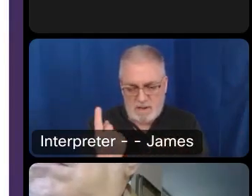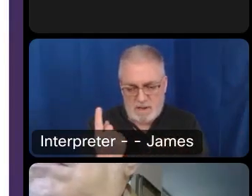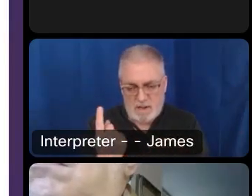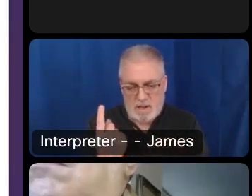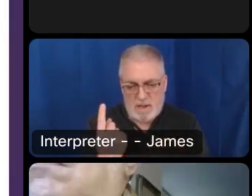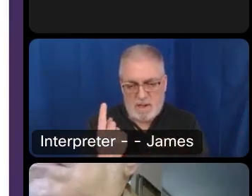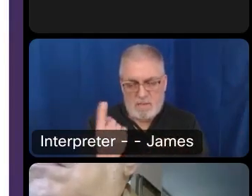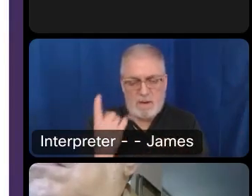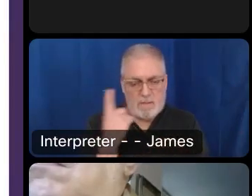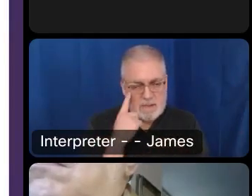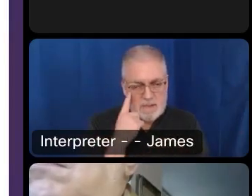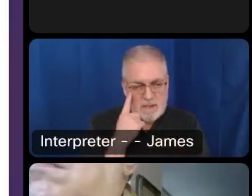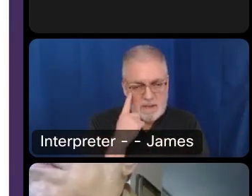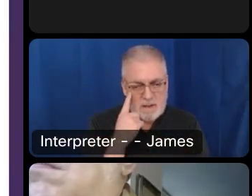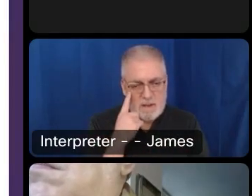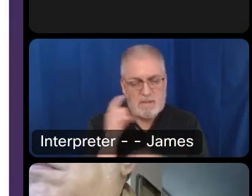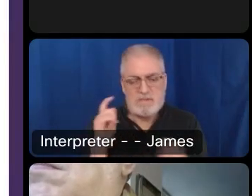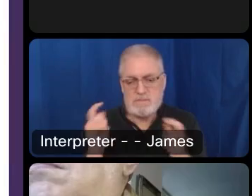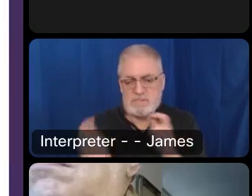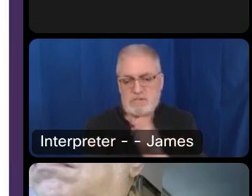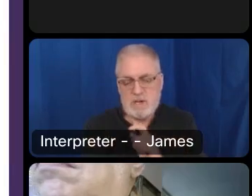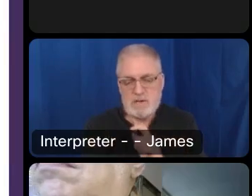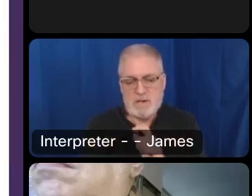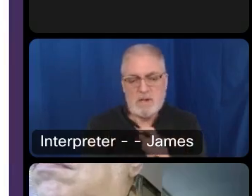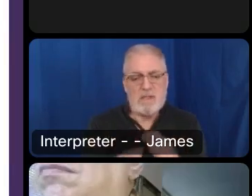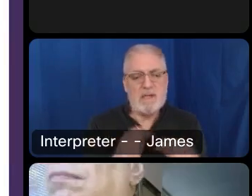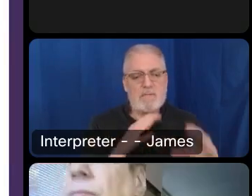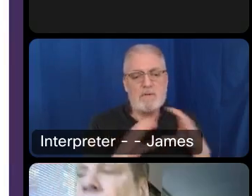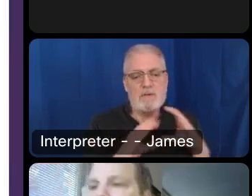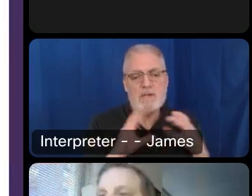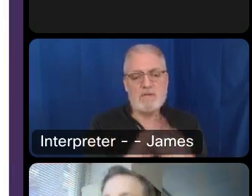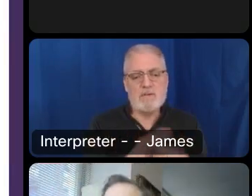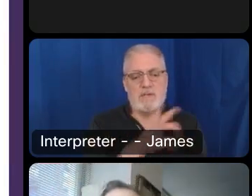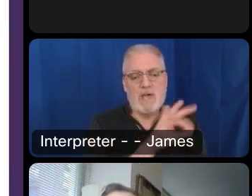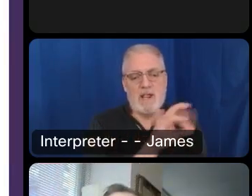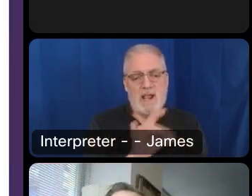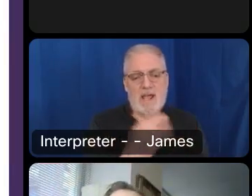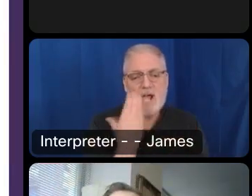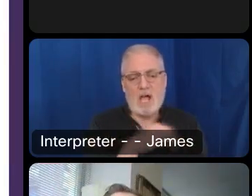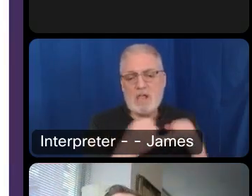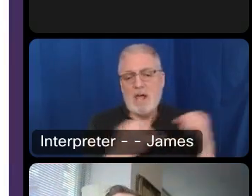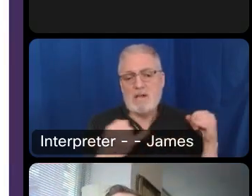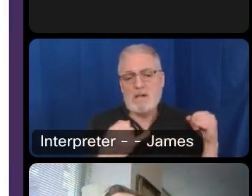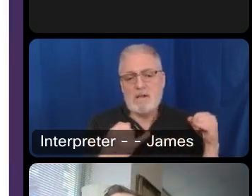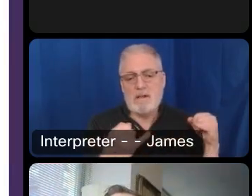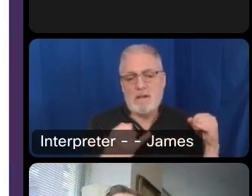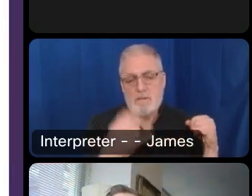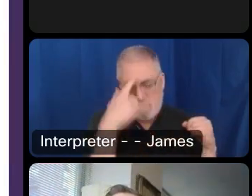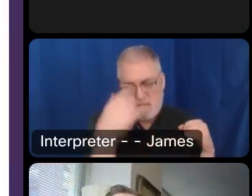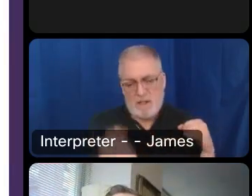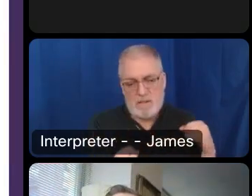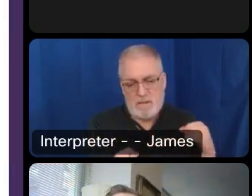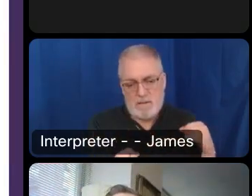I think the communication has been about the 988 hotline in mental health, and how it's everywhere. And if there were something